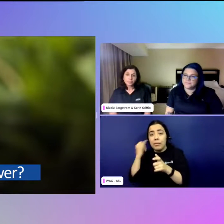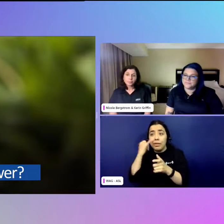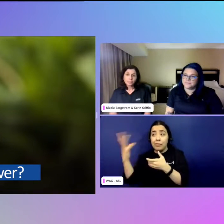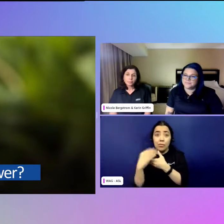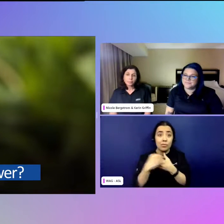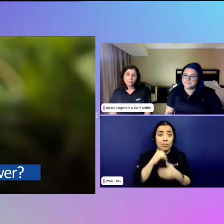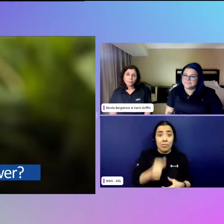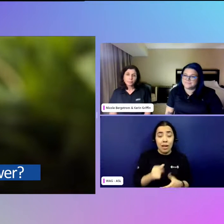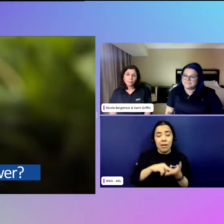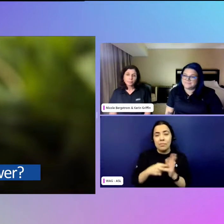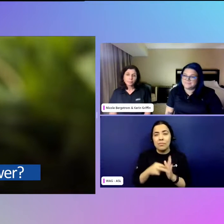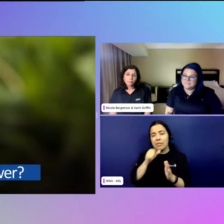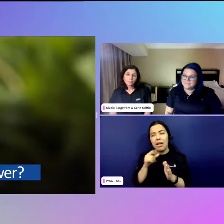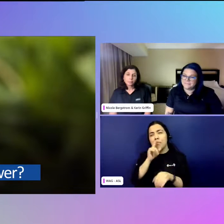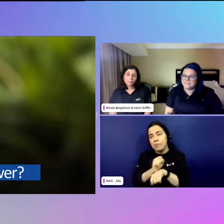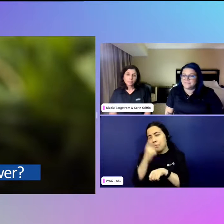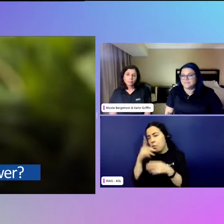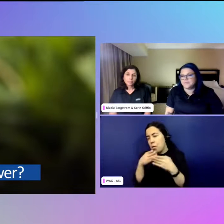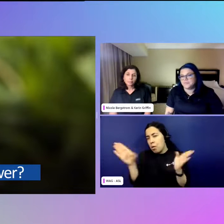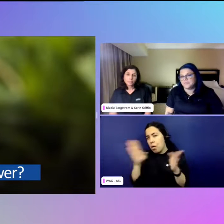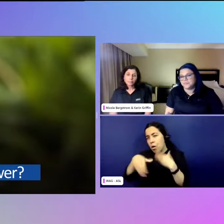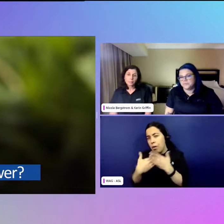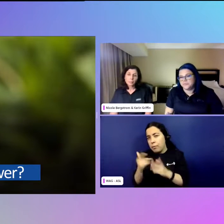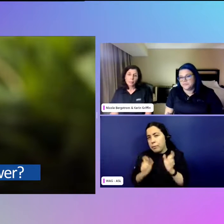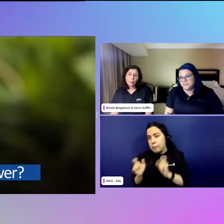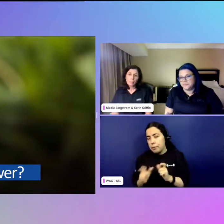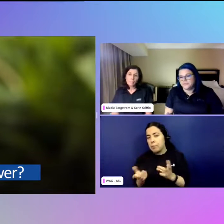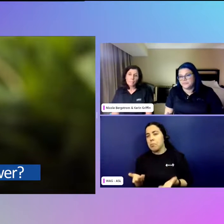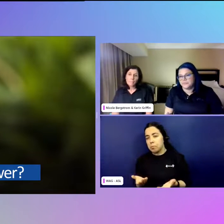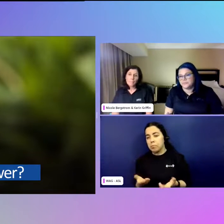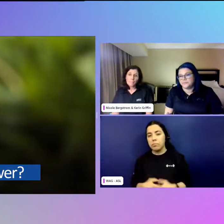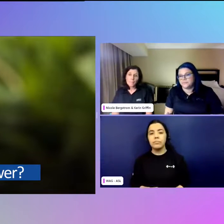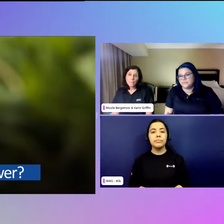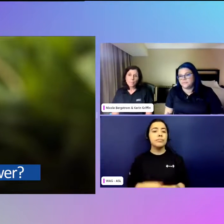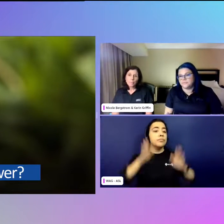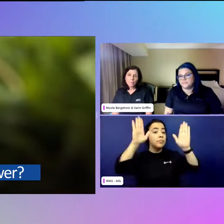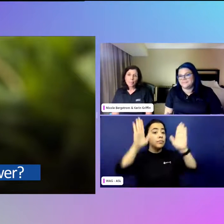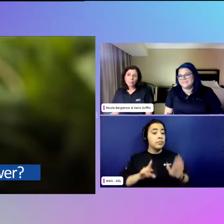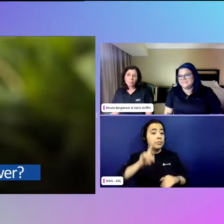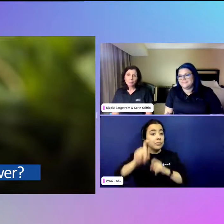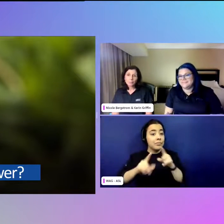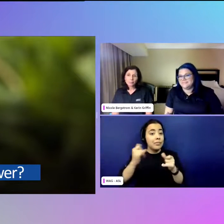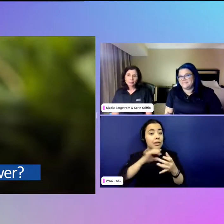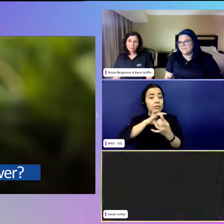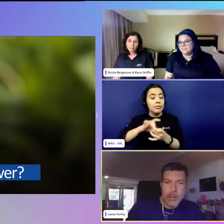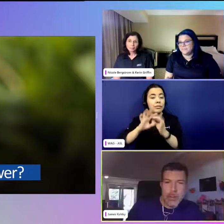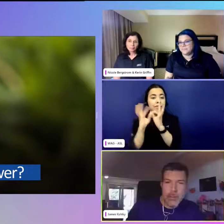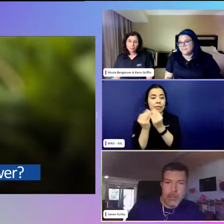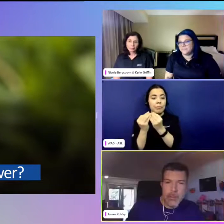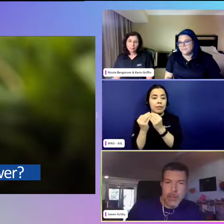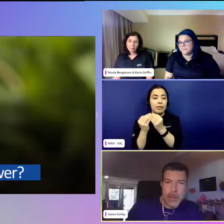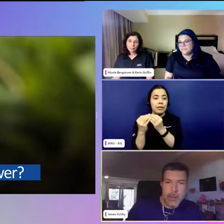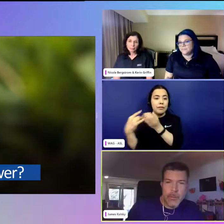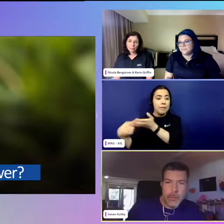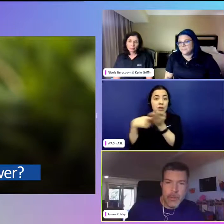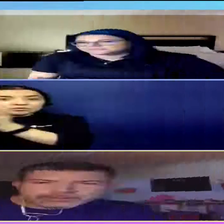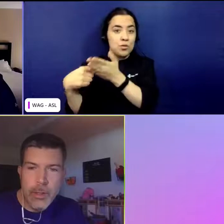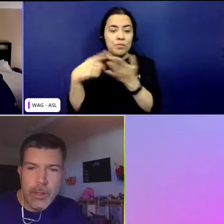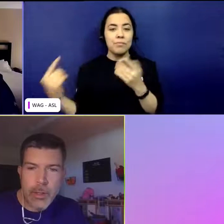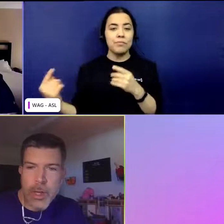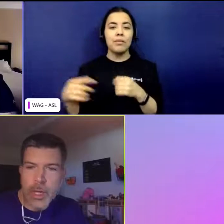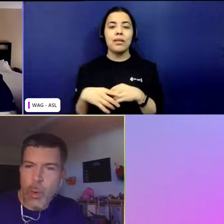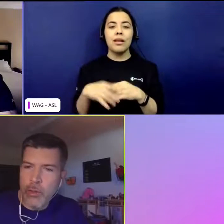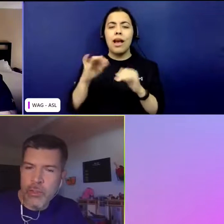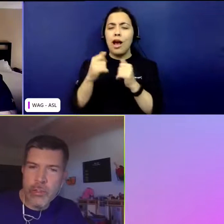All right, great answer. Another game question, this time related to the Family Feud. So how did you structure the Accessibility Family